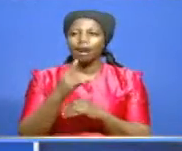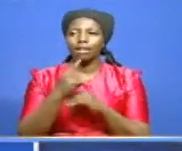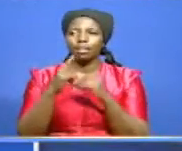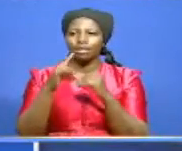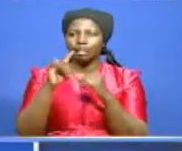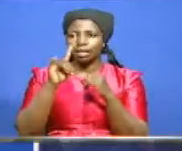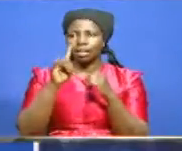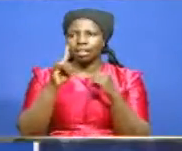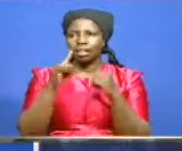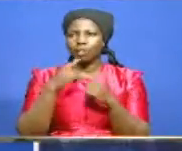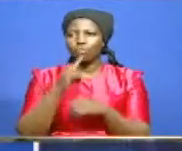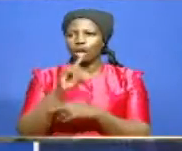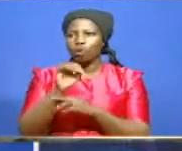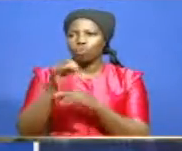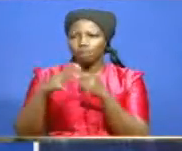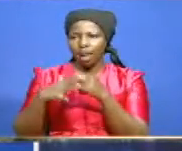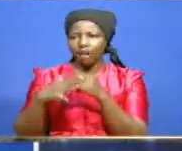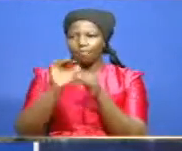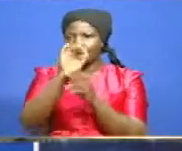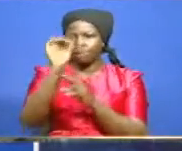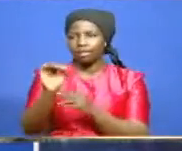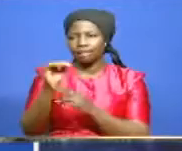growth.